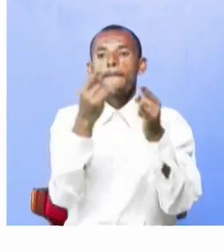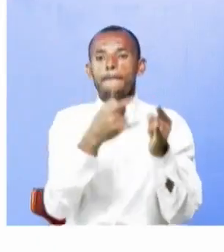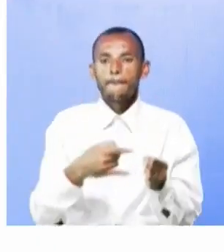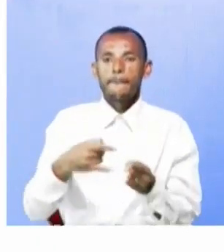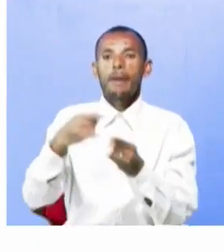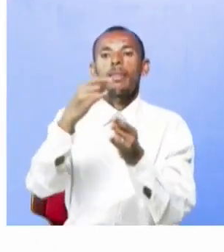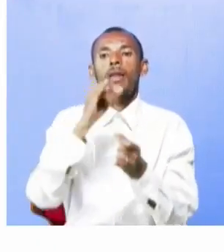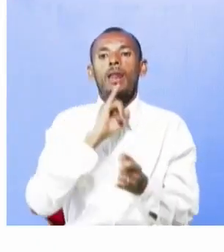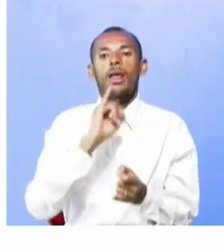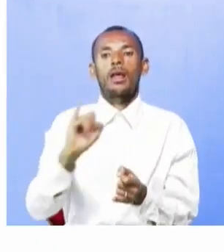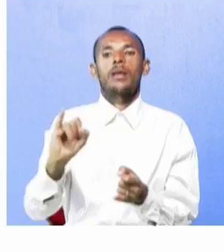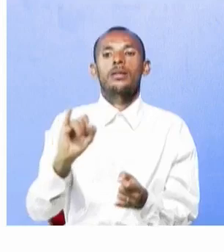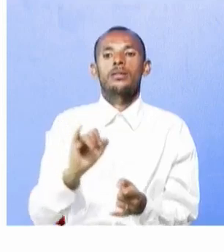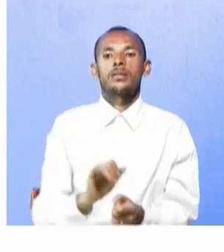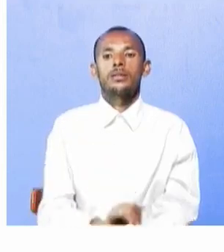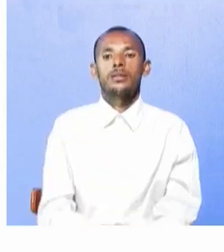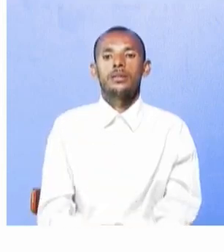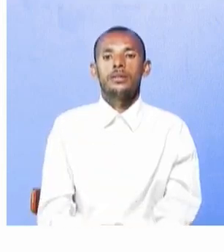is,